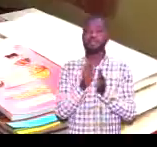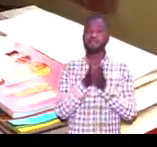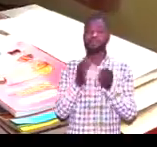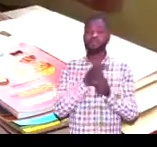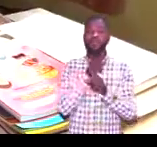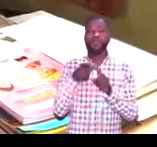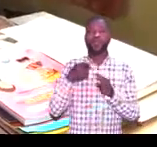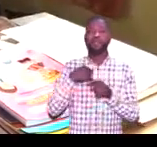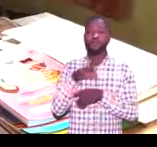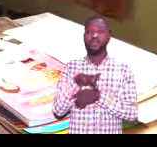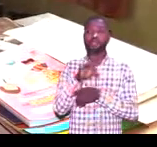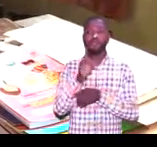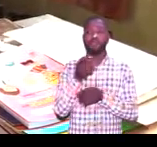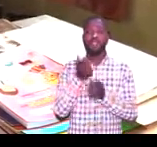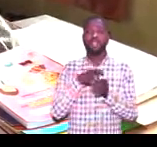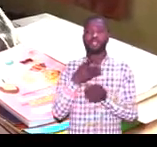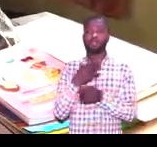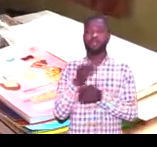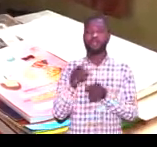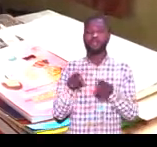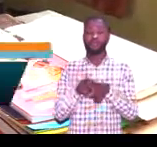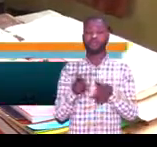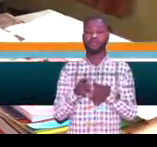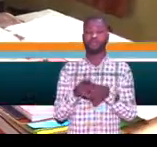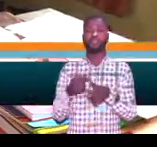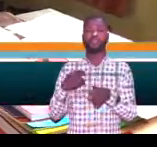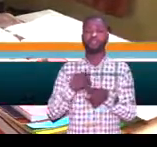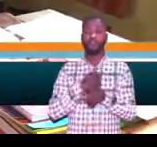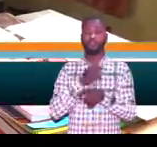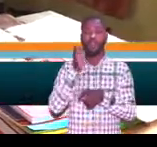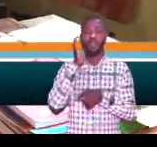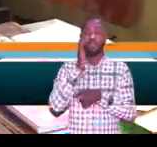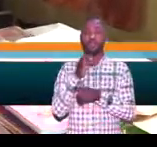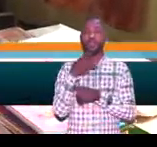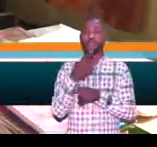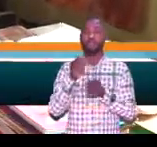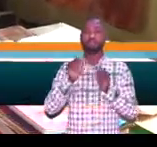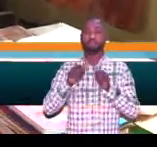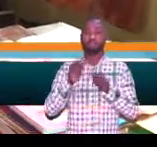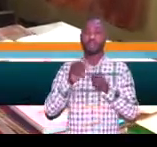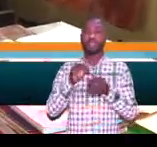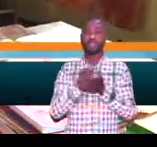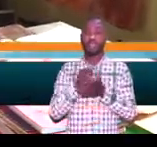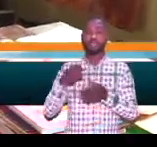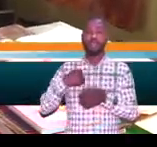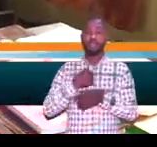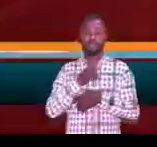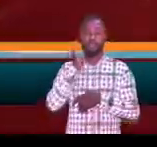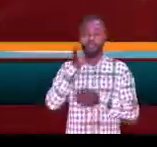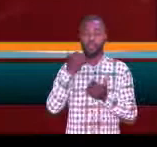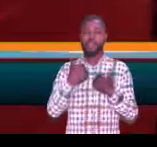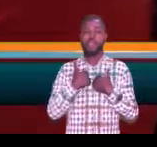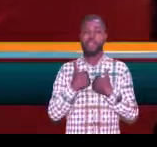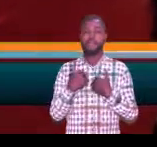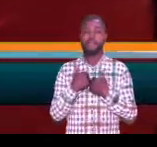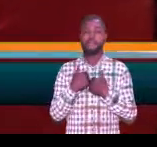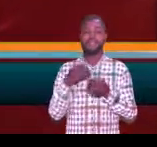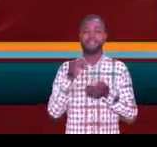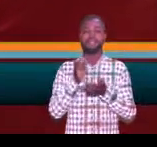And where we discover any of such, we weed out such books from the possible list that would